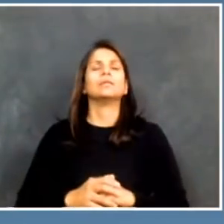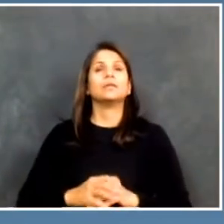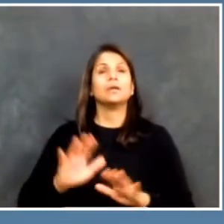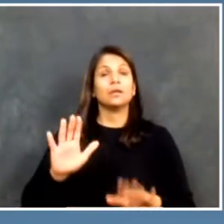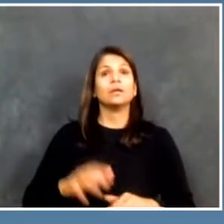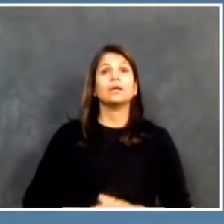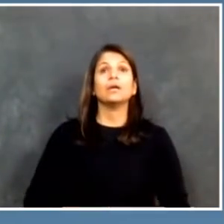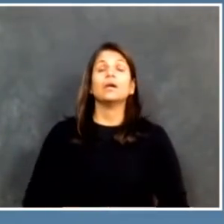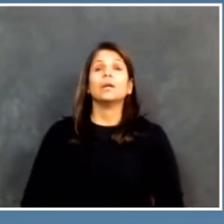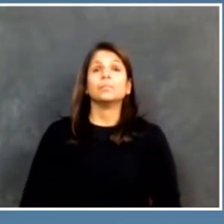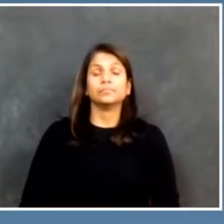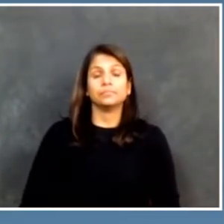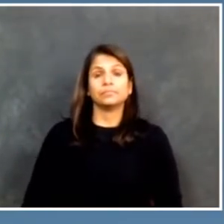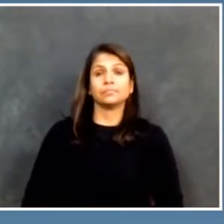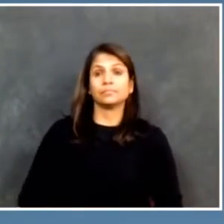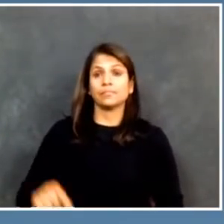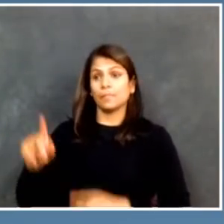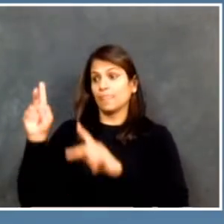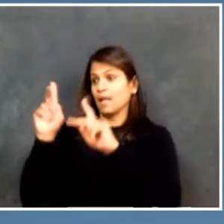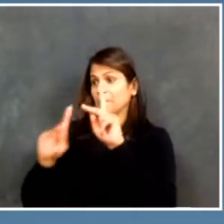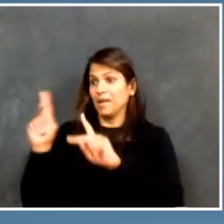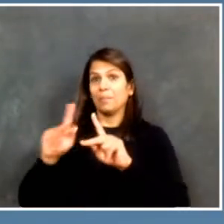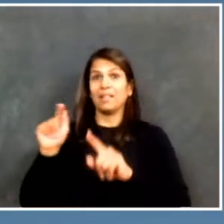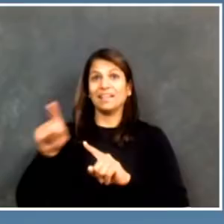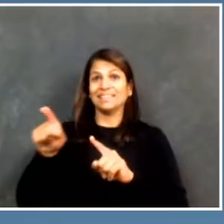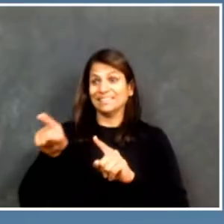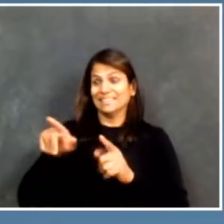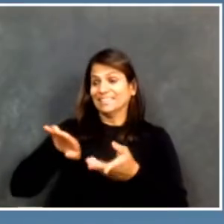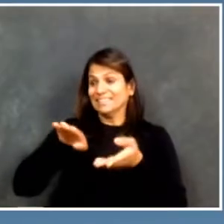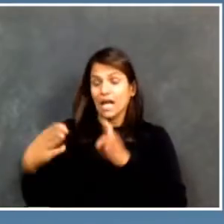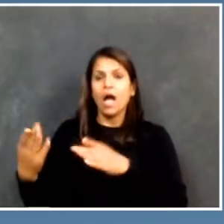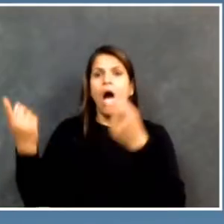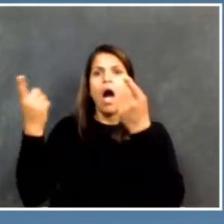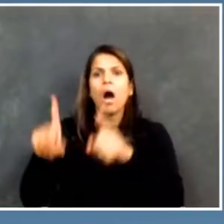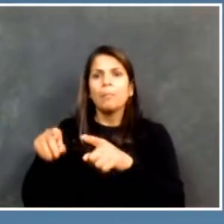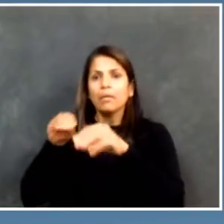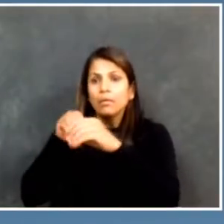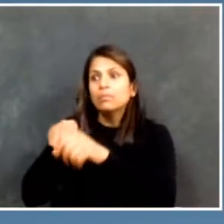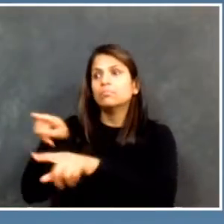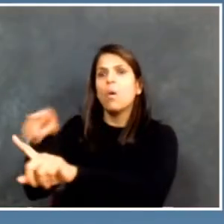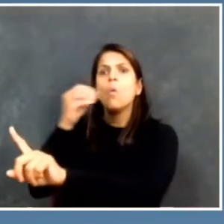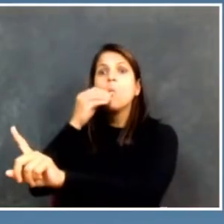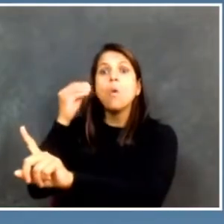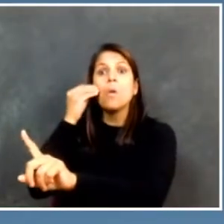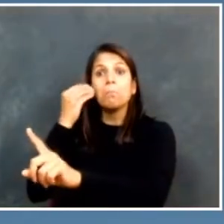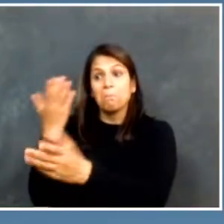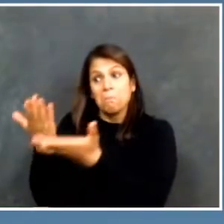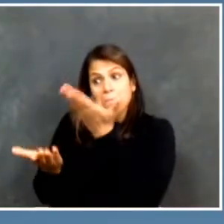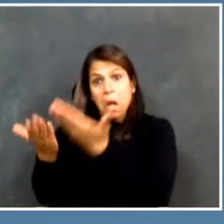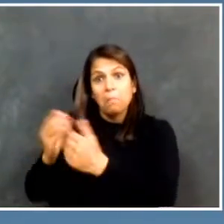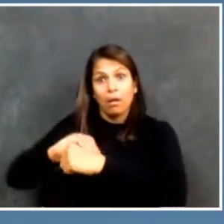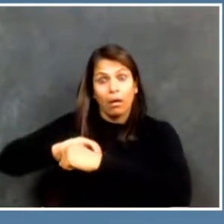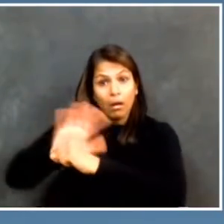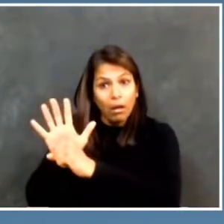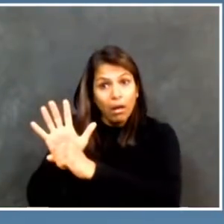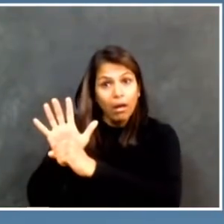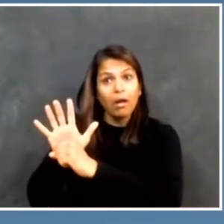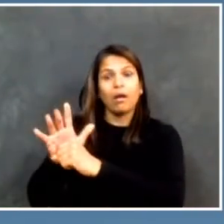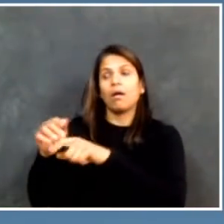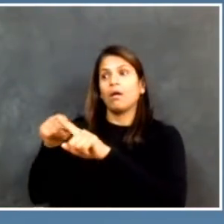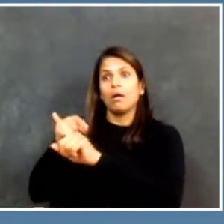majority have been diagnosed in hospitals and emergency departments, but we do see a